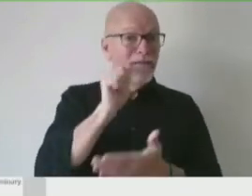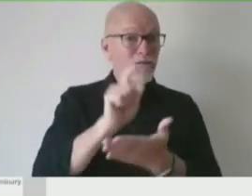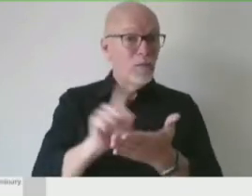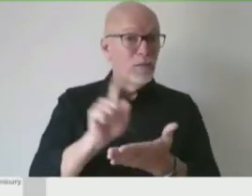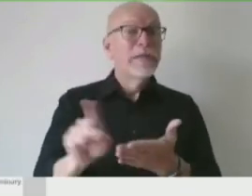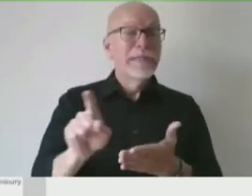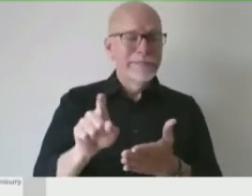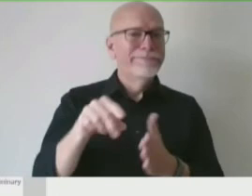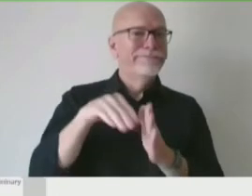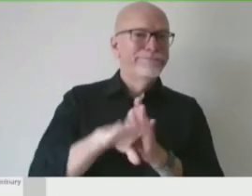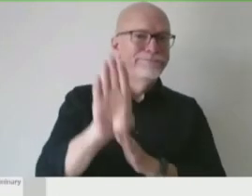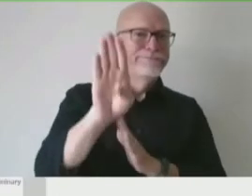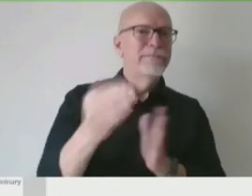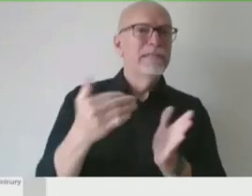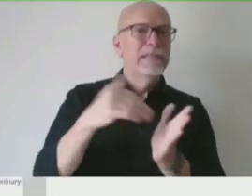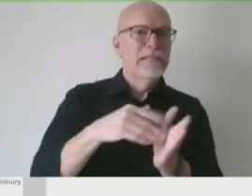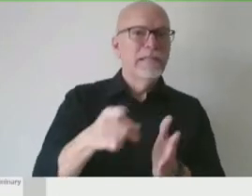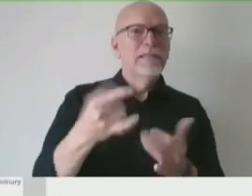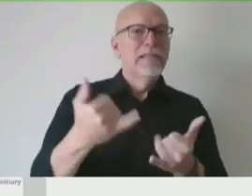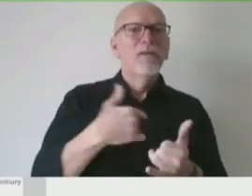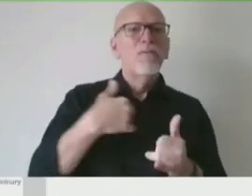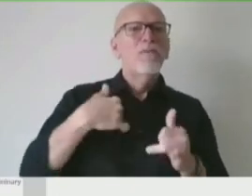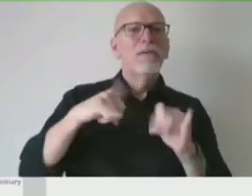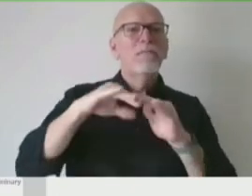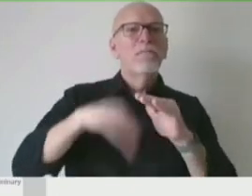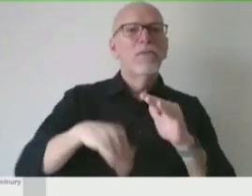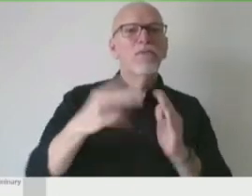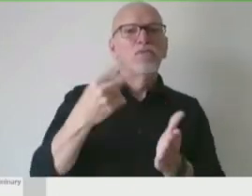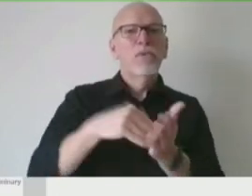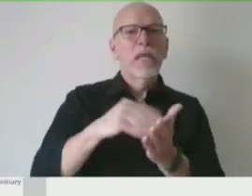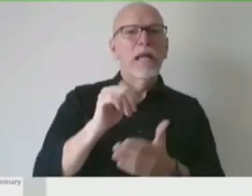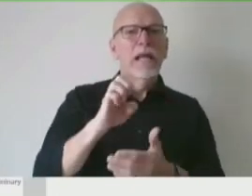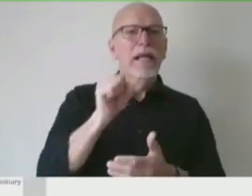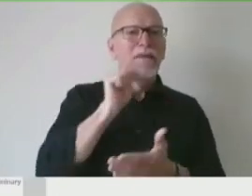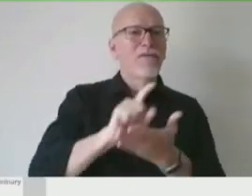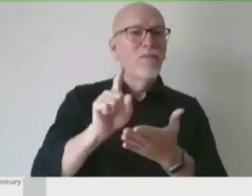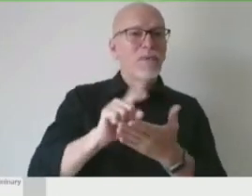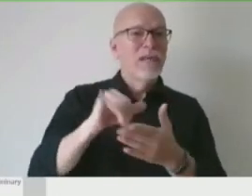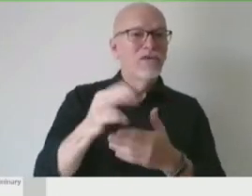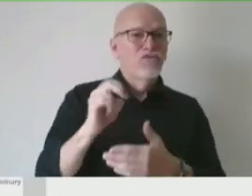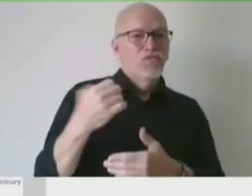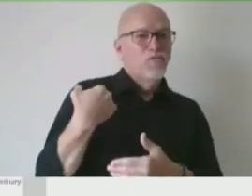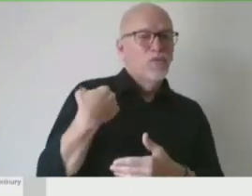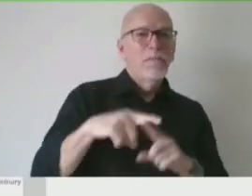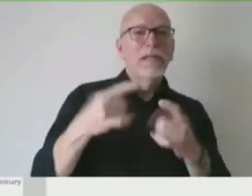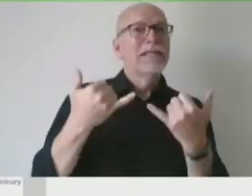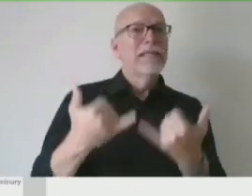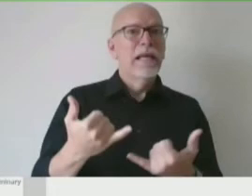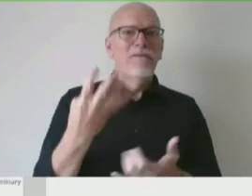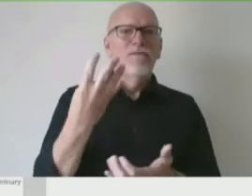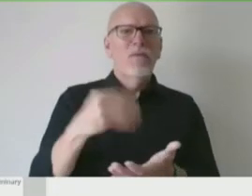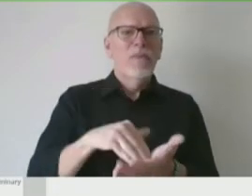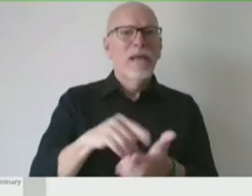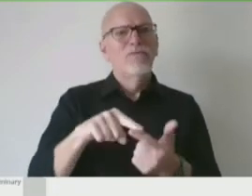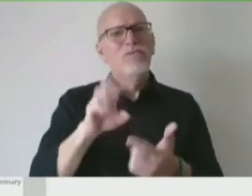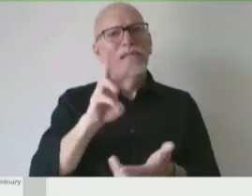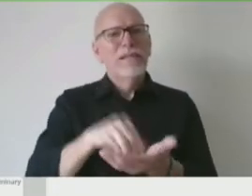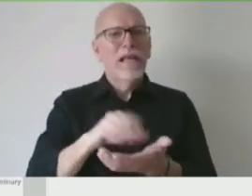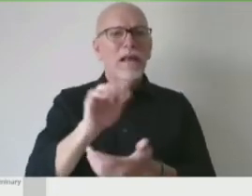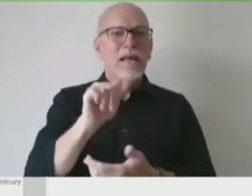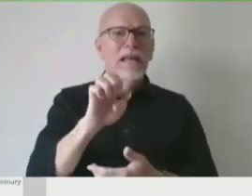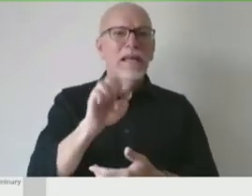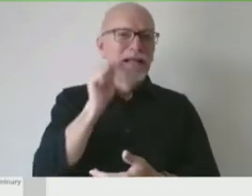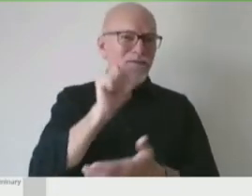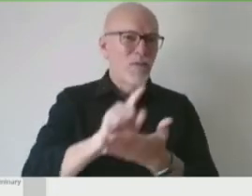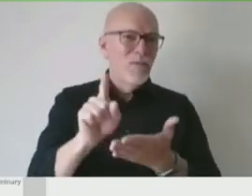bounced back up. We are well below 2,000 cases a week in June, or we were, but we're seeing 4,000 to 6,000 cases each week